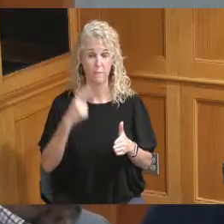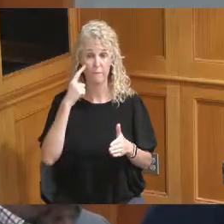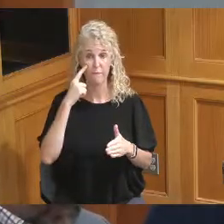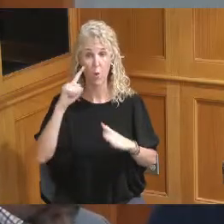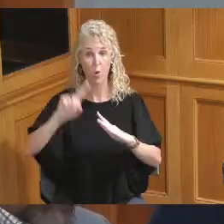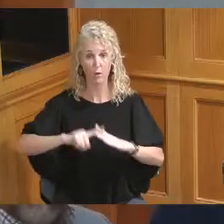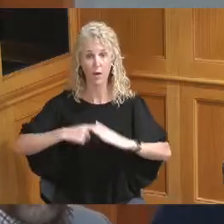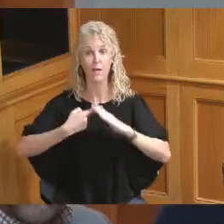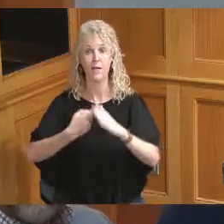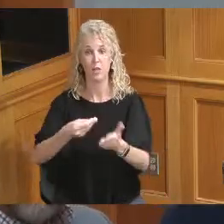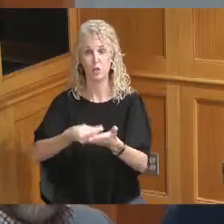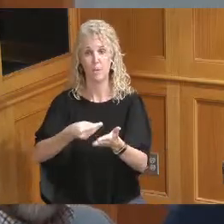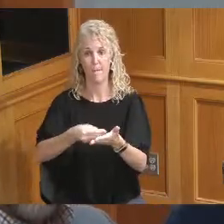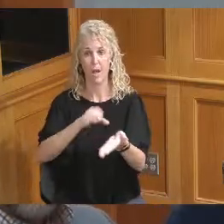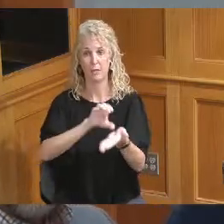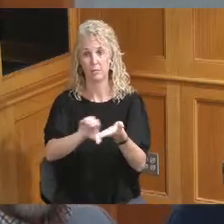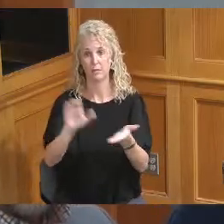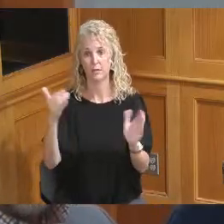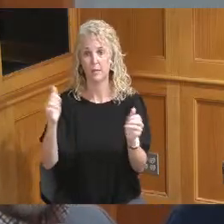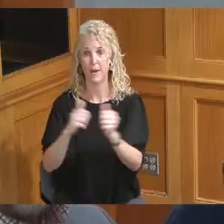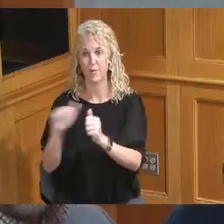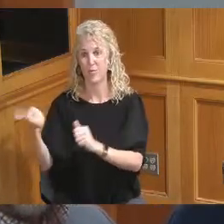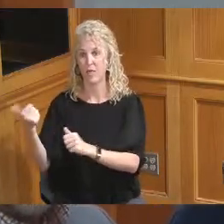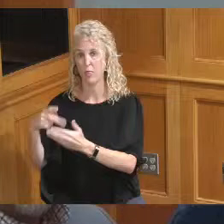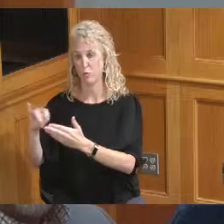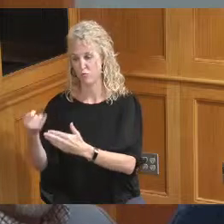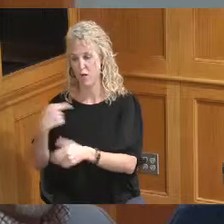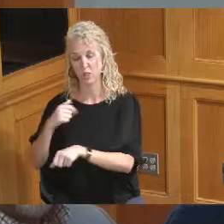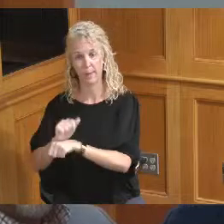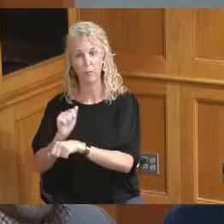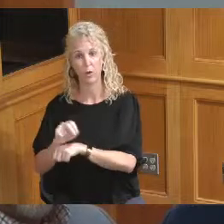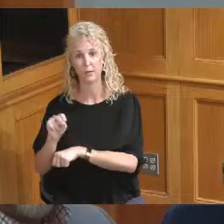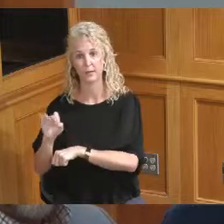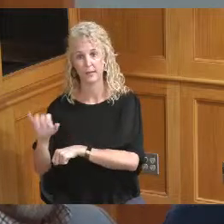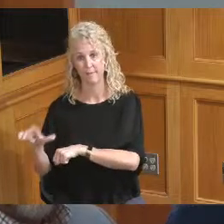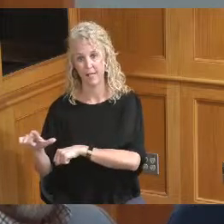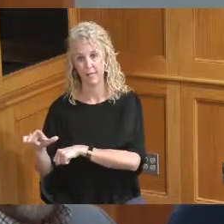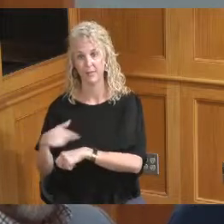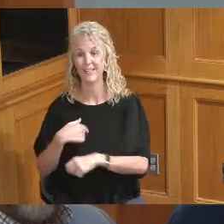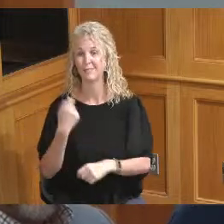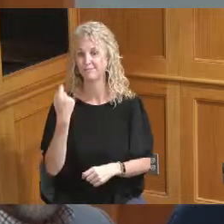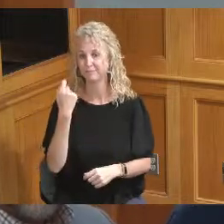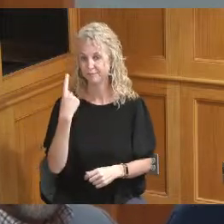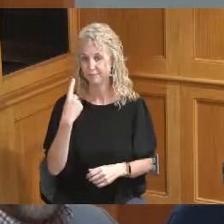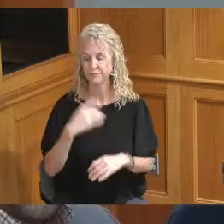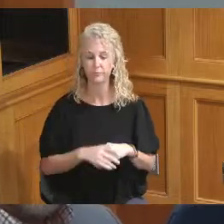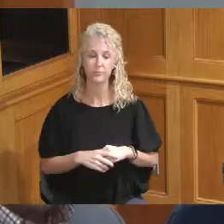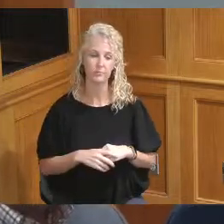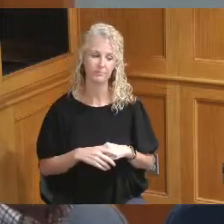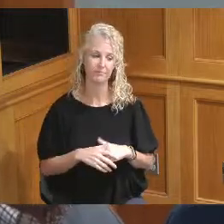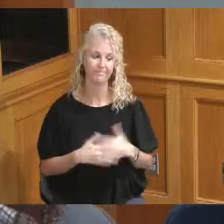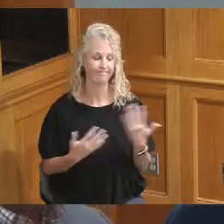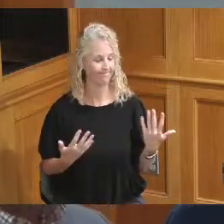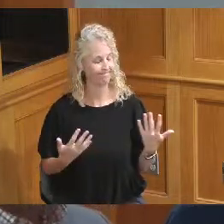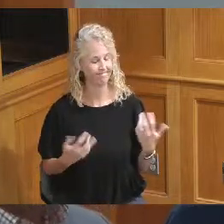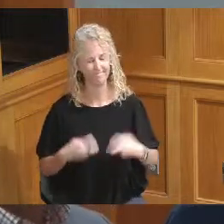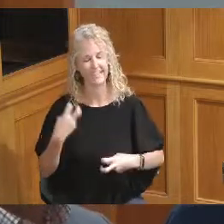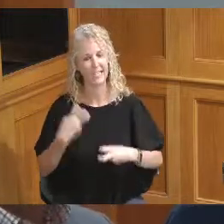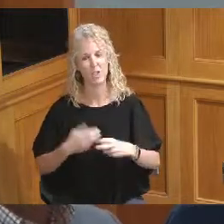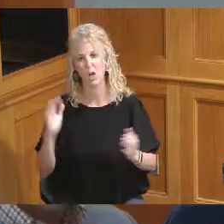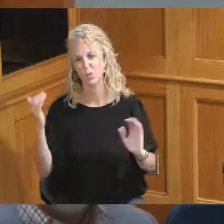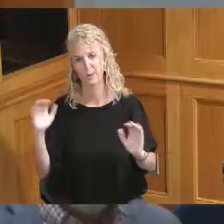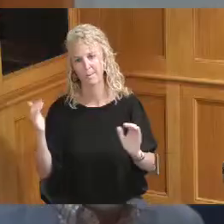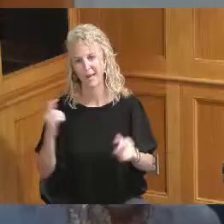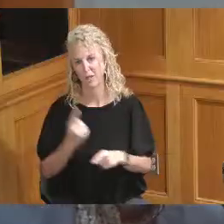capital than just about anywhere that I'm working in the NFL. Now, I've cautioned everybody that you can't point to 3 or